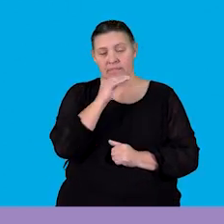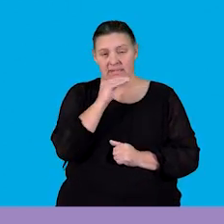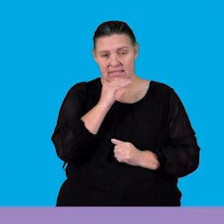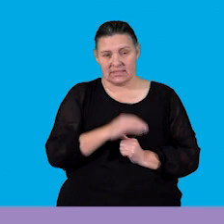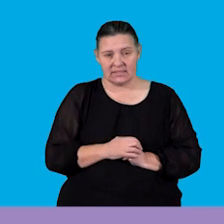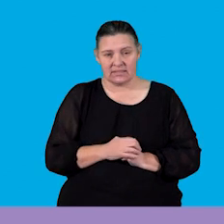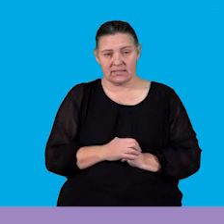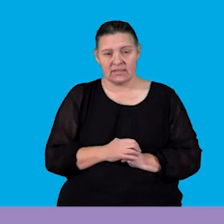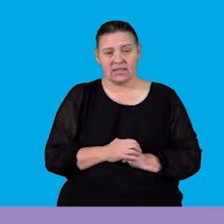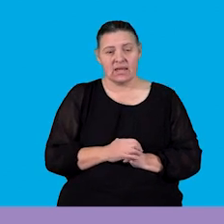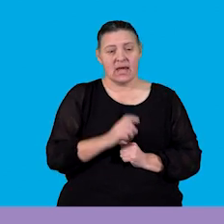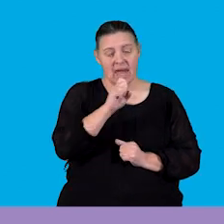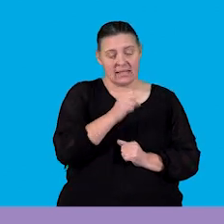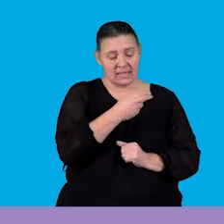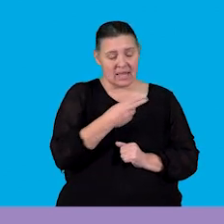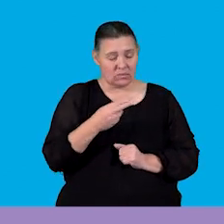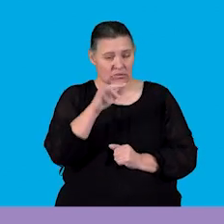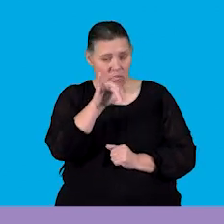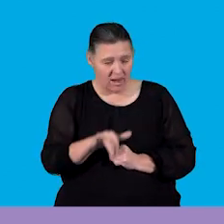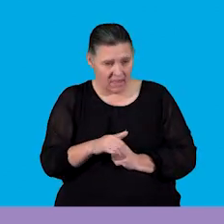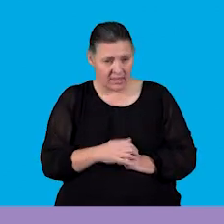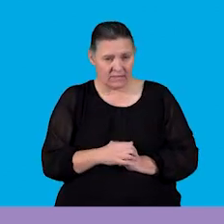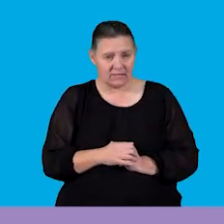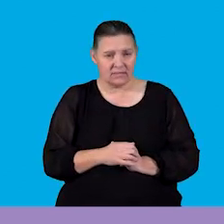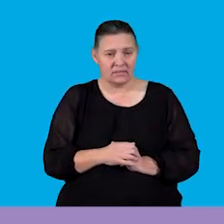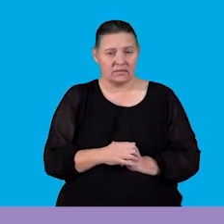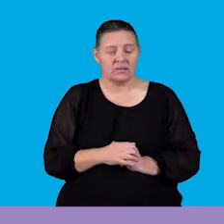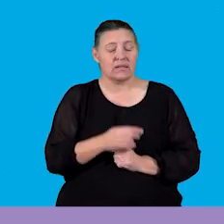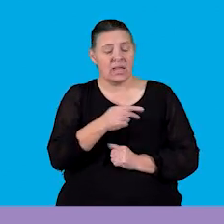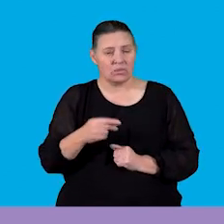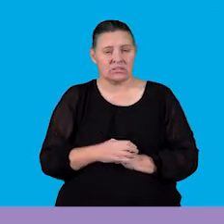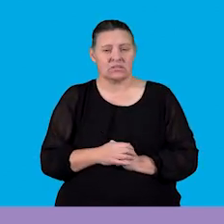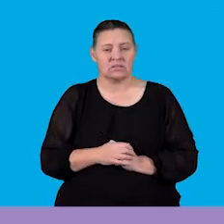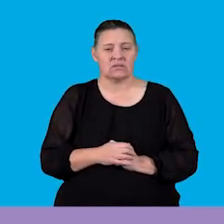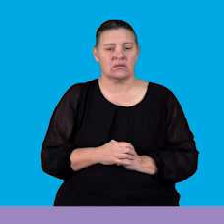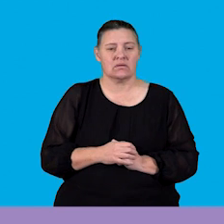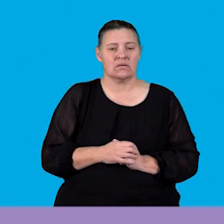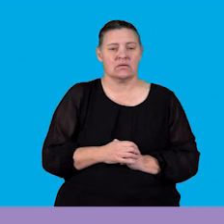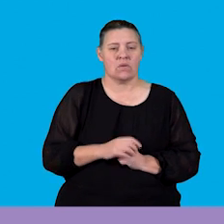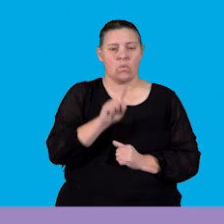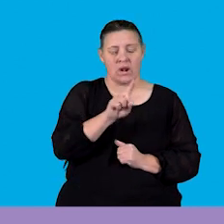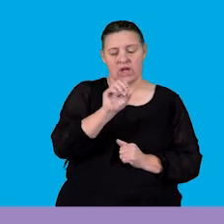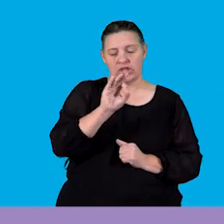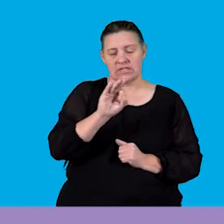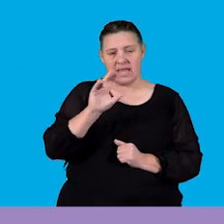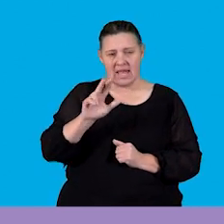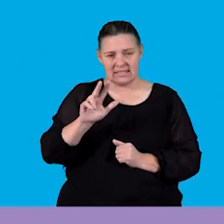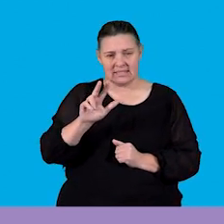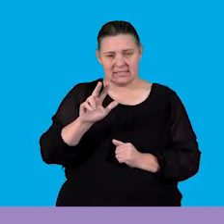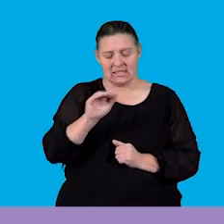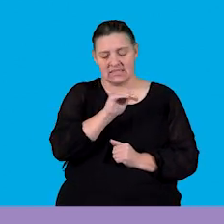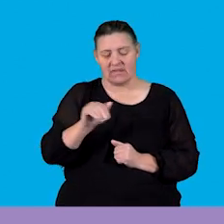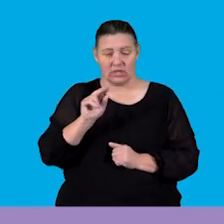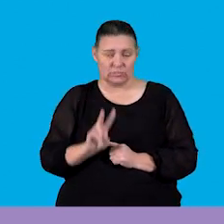So this means that angle X is equals to angle Y, and that is equals to the sum of both of